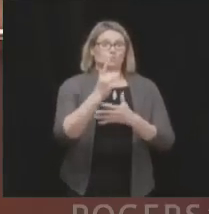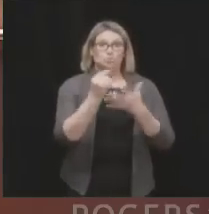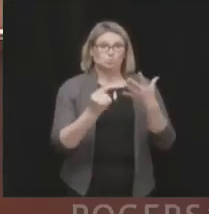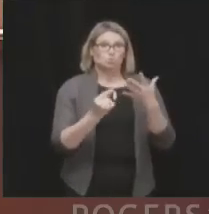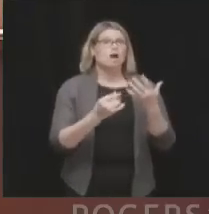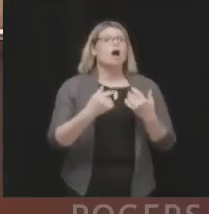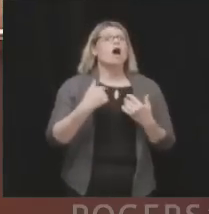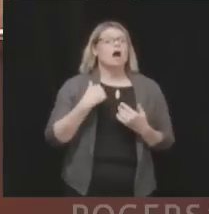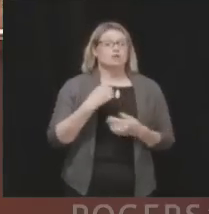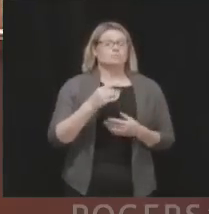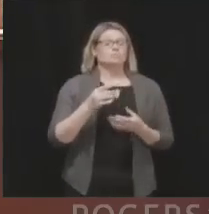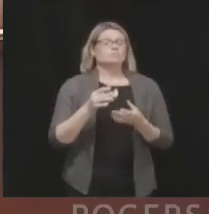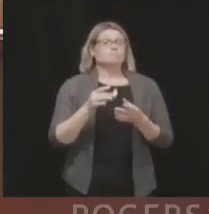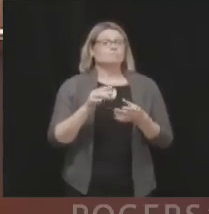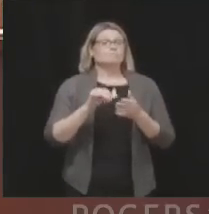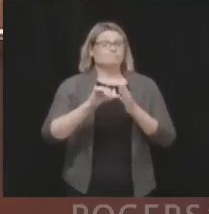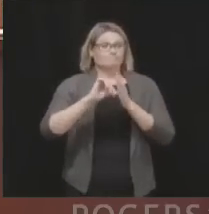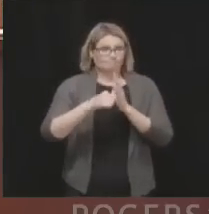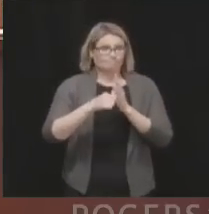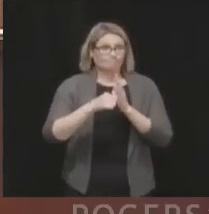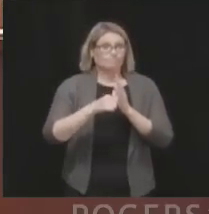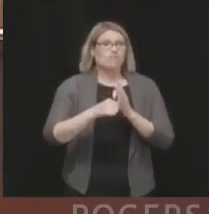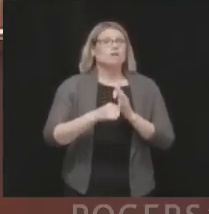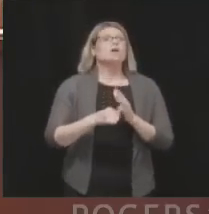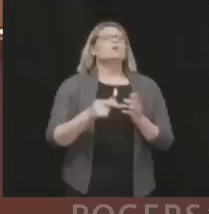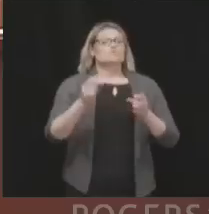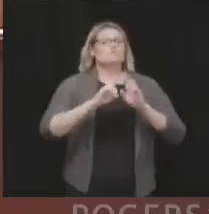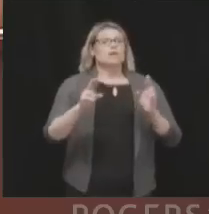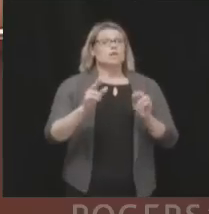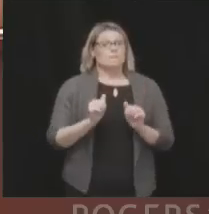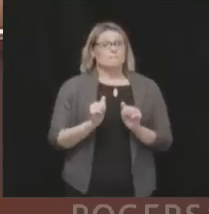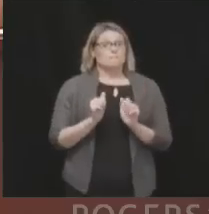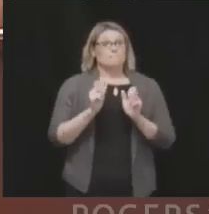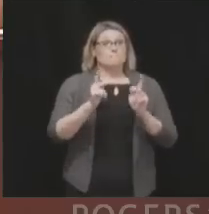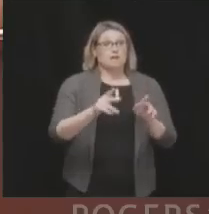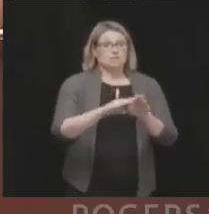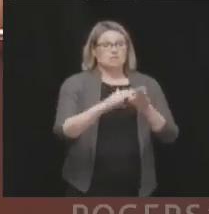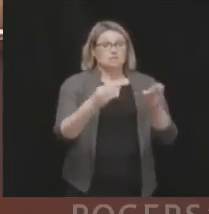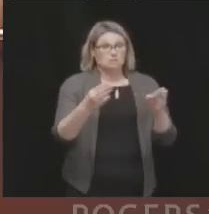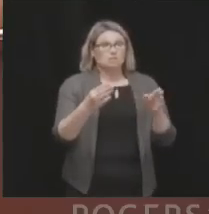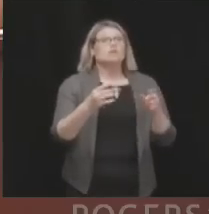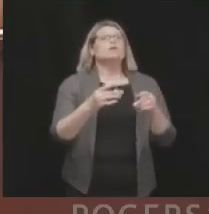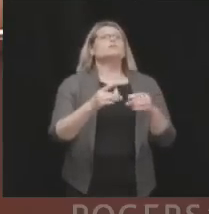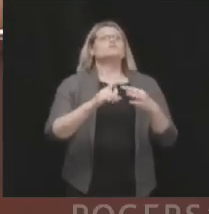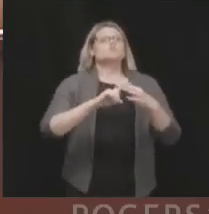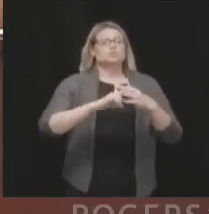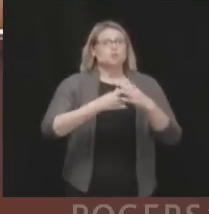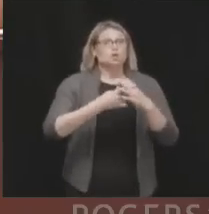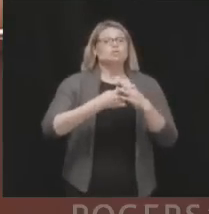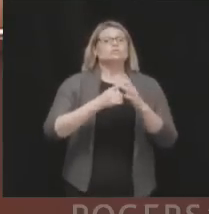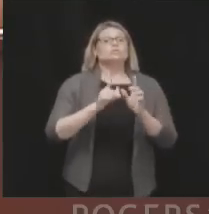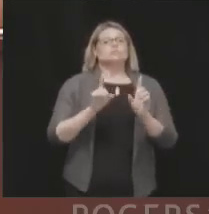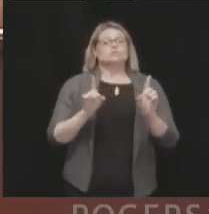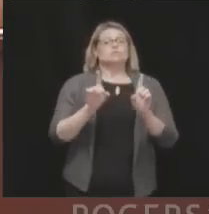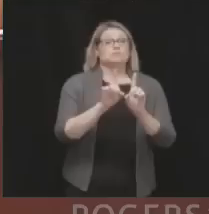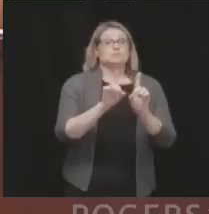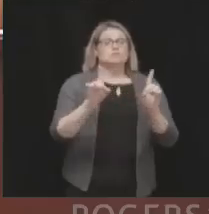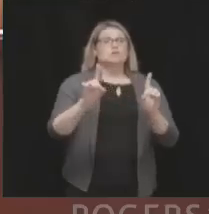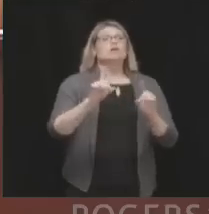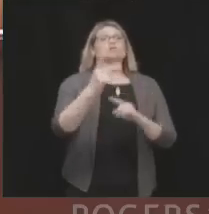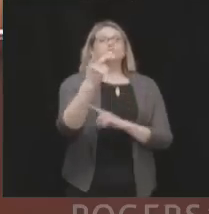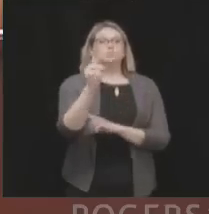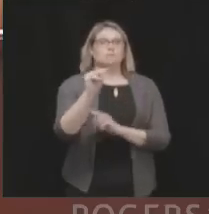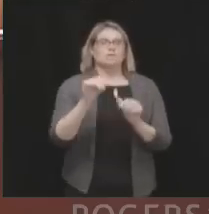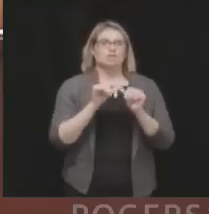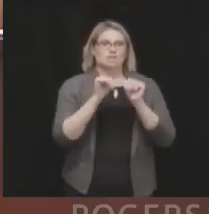physical distancing is difficult, I strongly recommend that you wear a community face mask. There will be cases where businesses will require that customers wear a